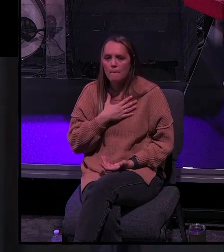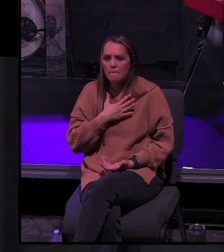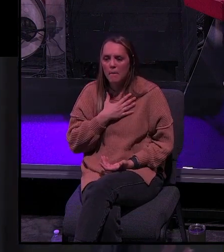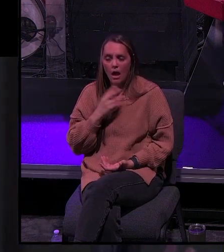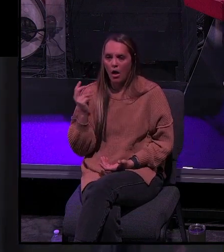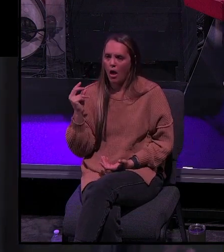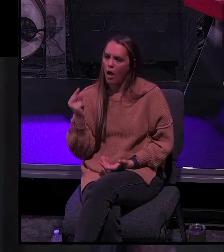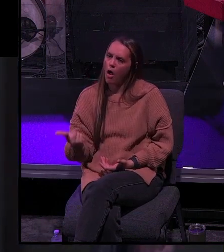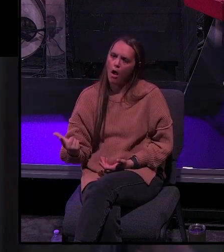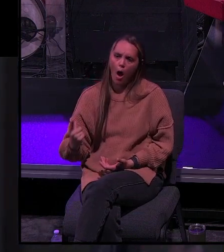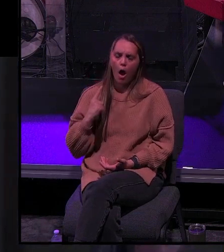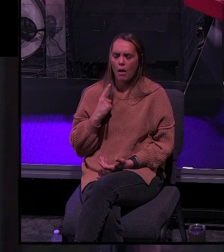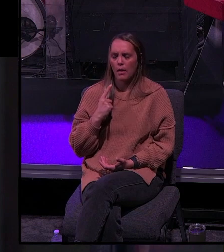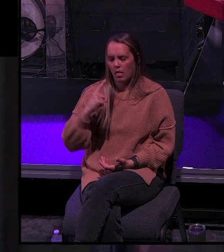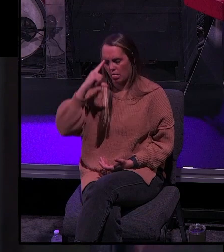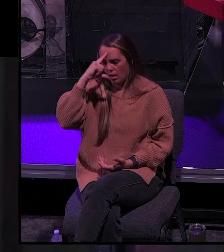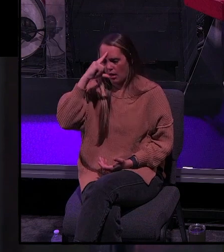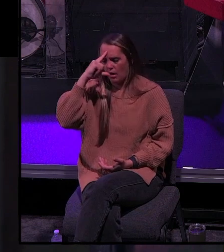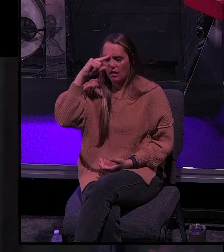my default, automatically, I think to myself,